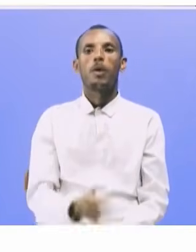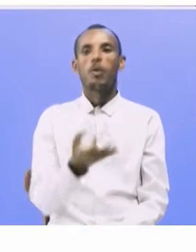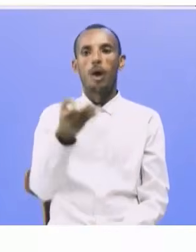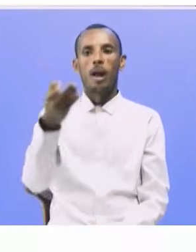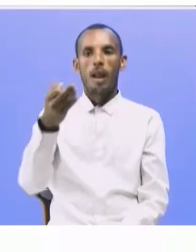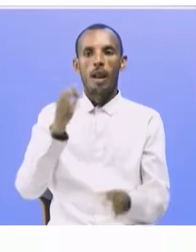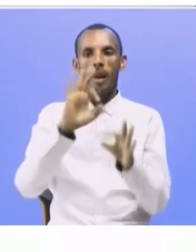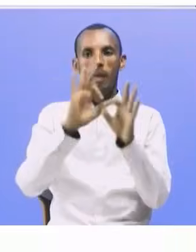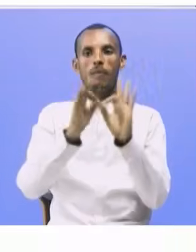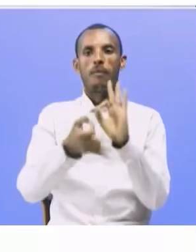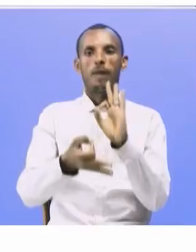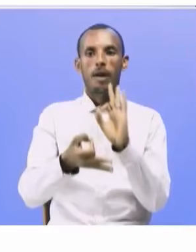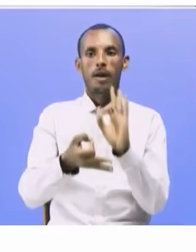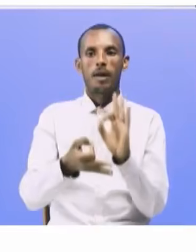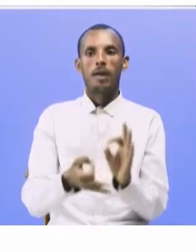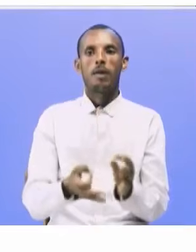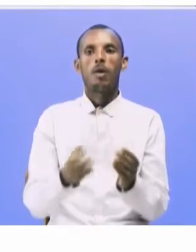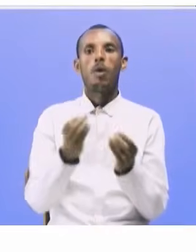well-defined